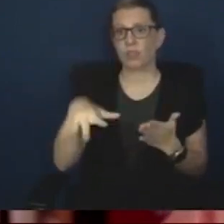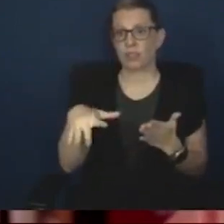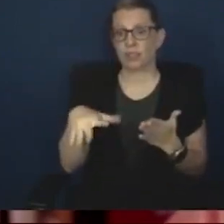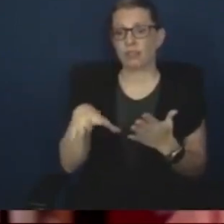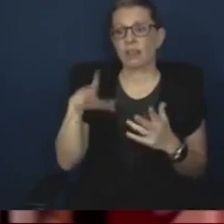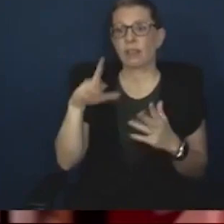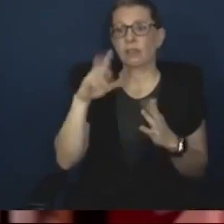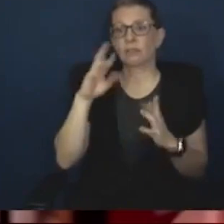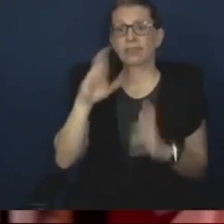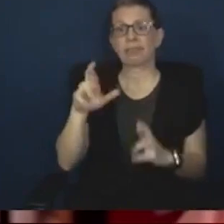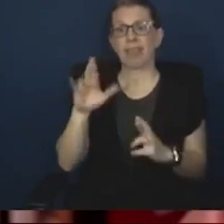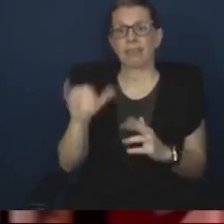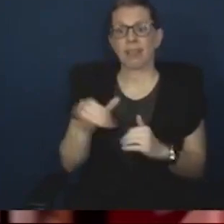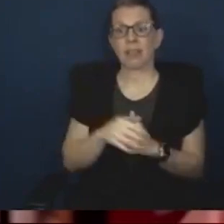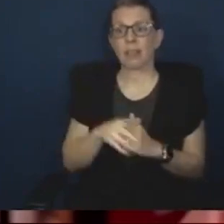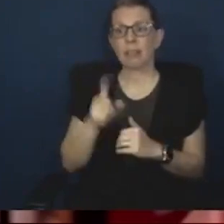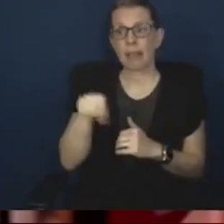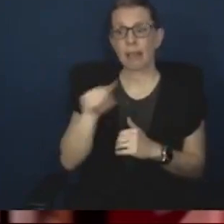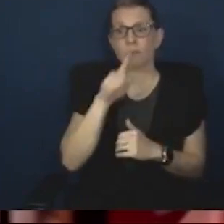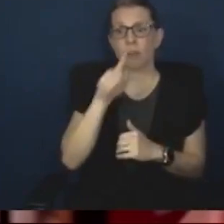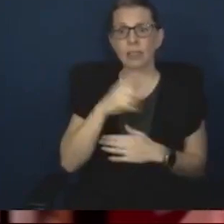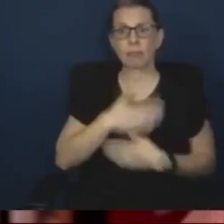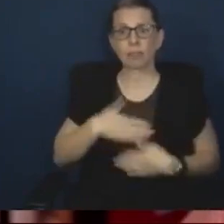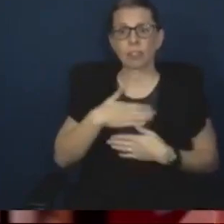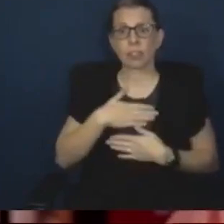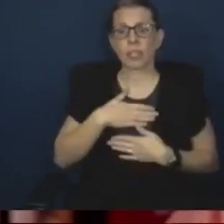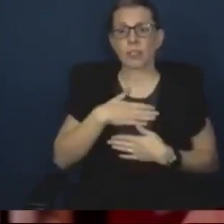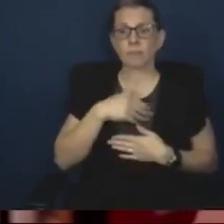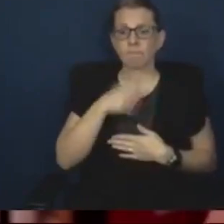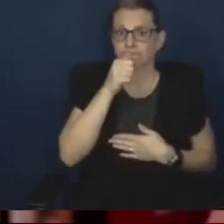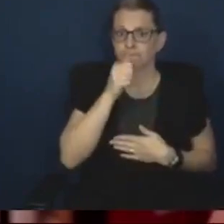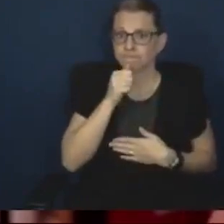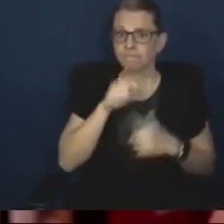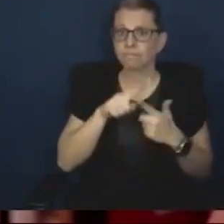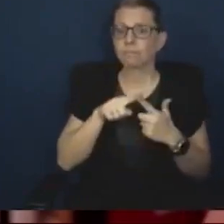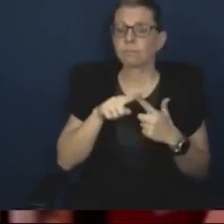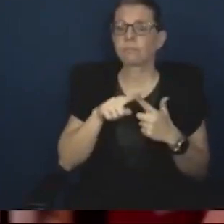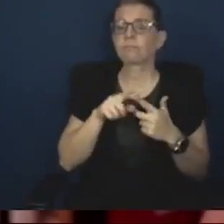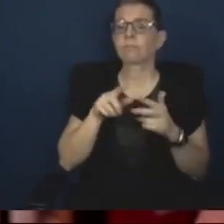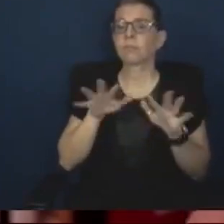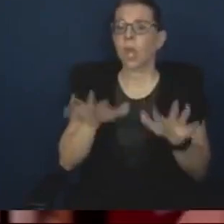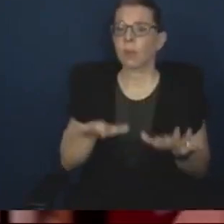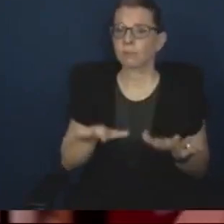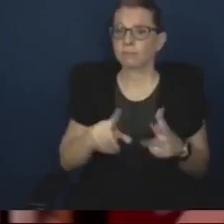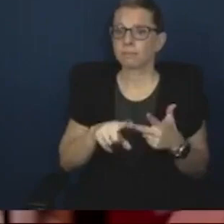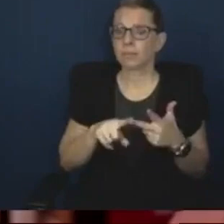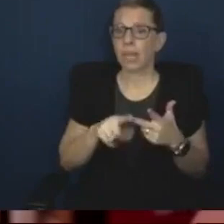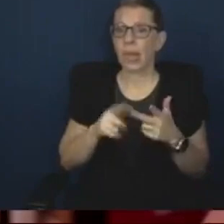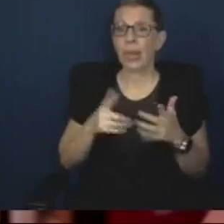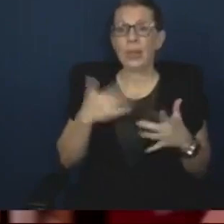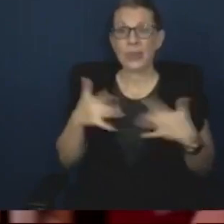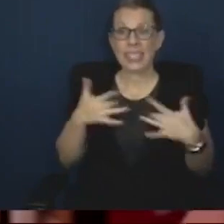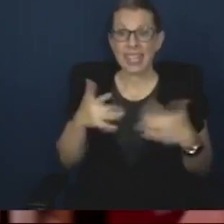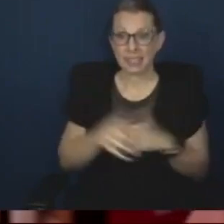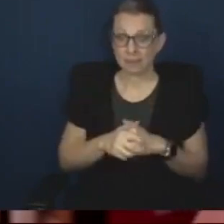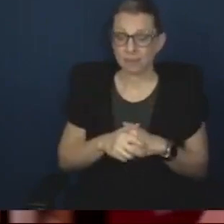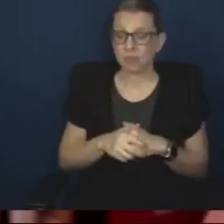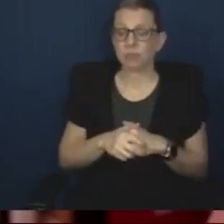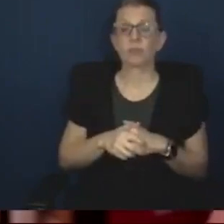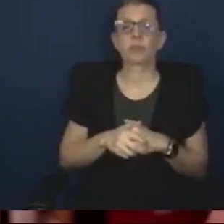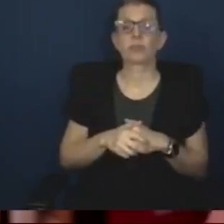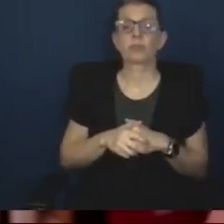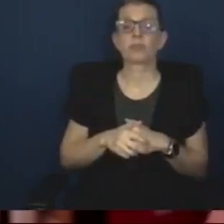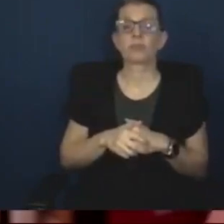like calmness, patience, and enthusiasm in particular. So that's what we do. We try and explain, well, here's what